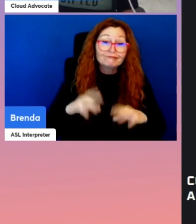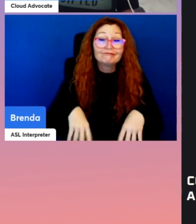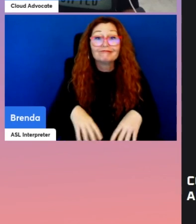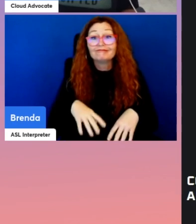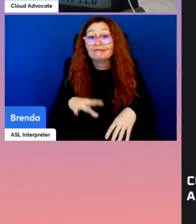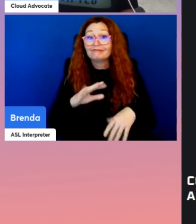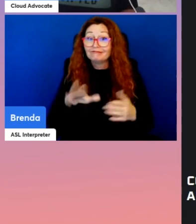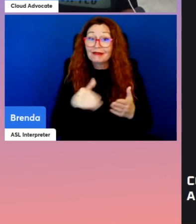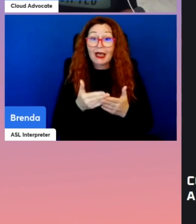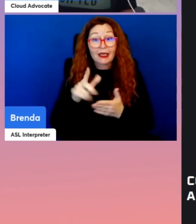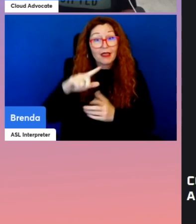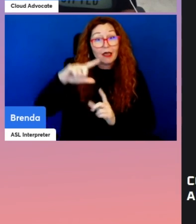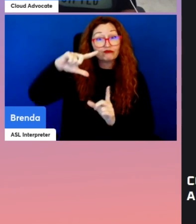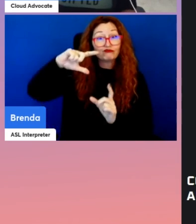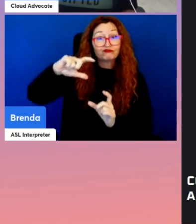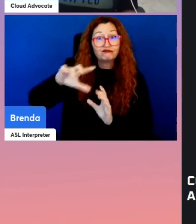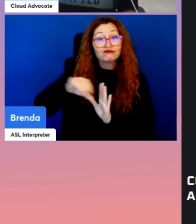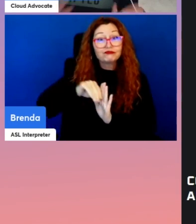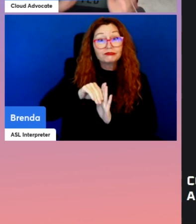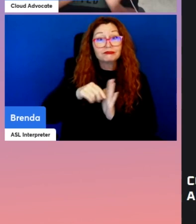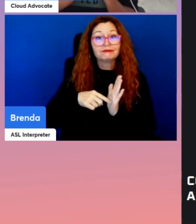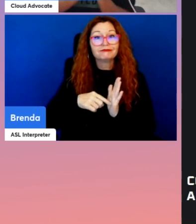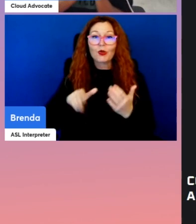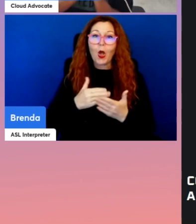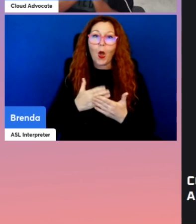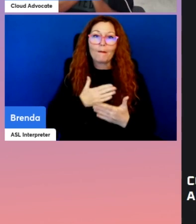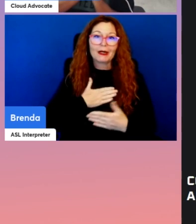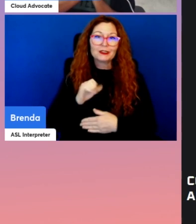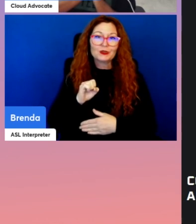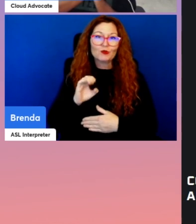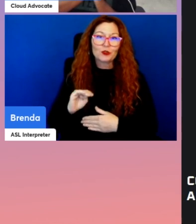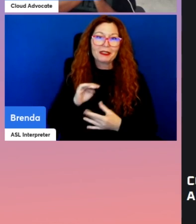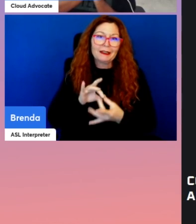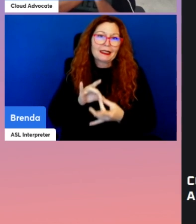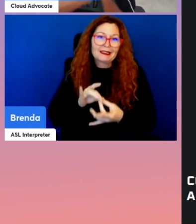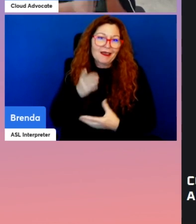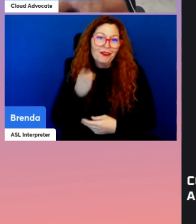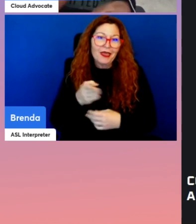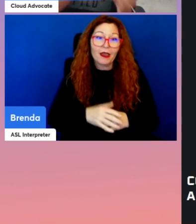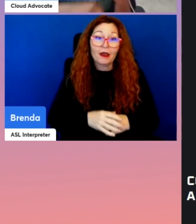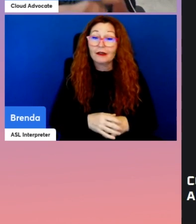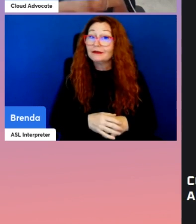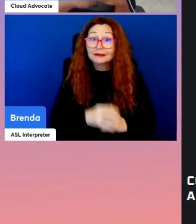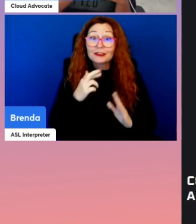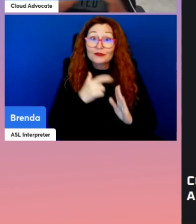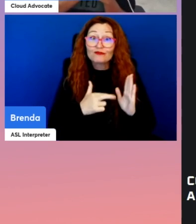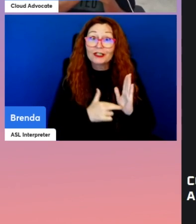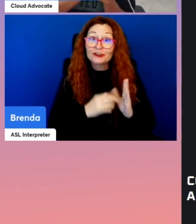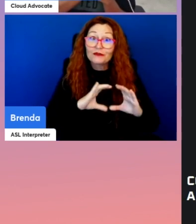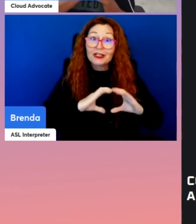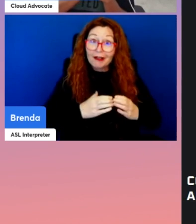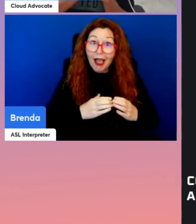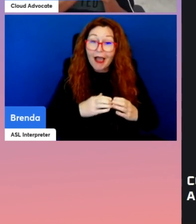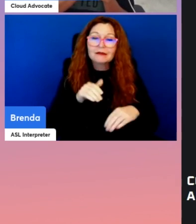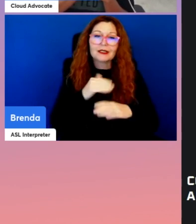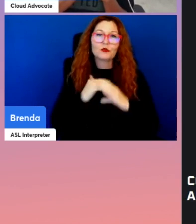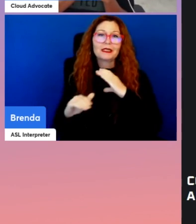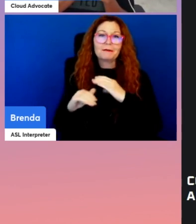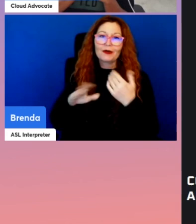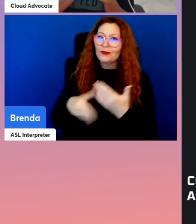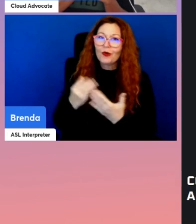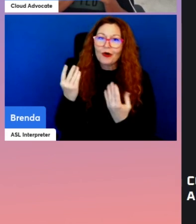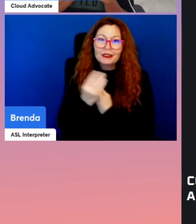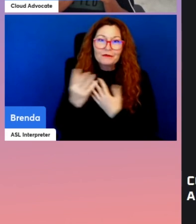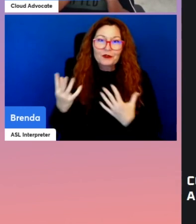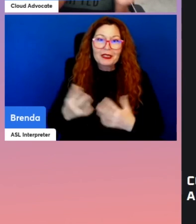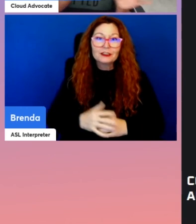scan that QR code. But yes, definitely register and you'll get all the details so that way you can play along. If